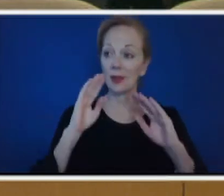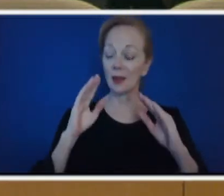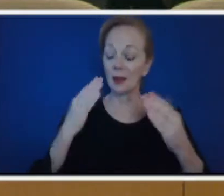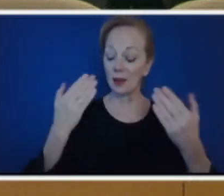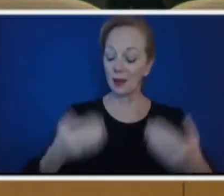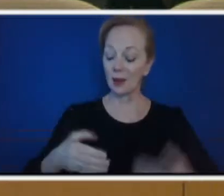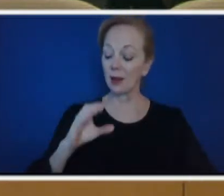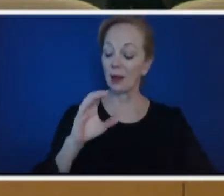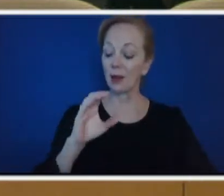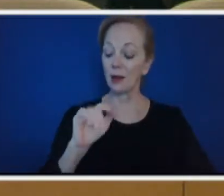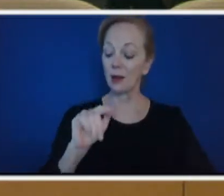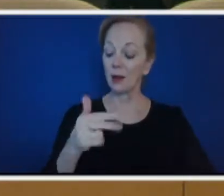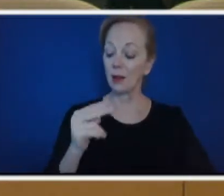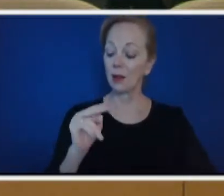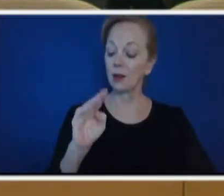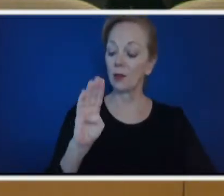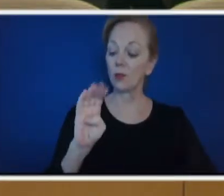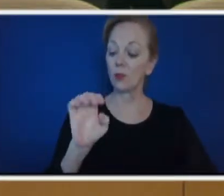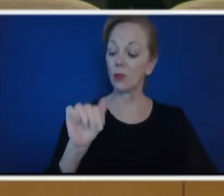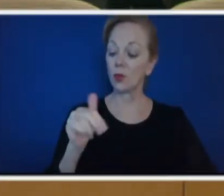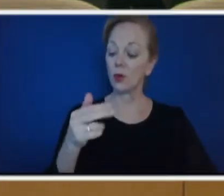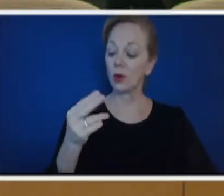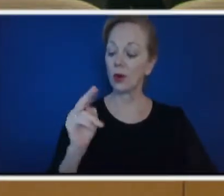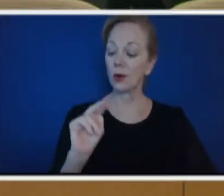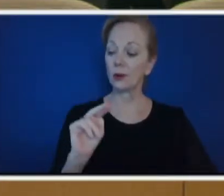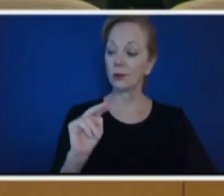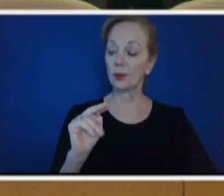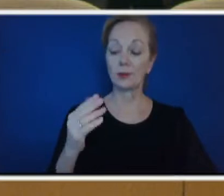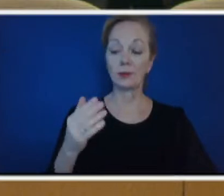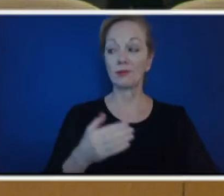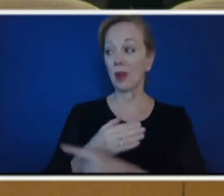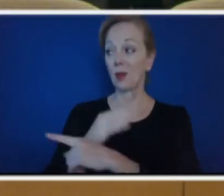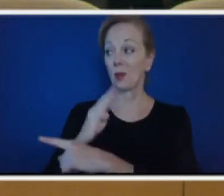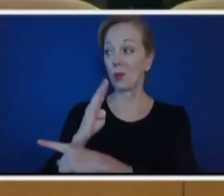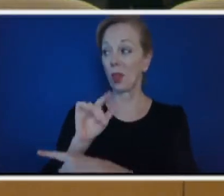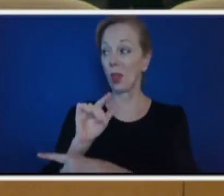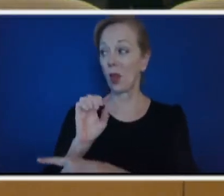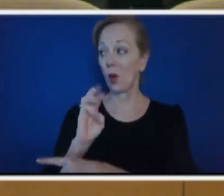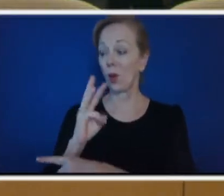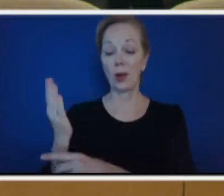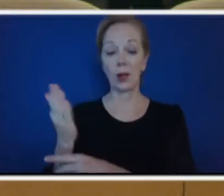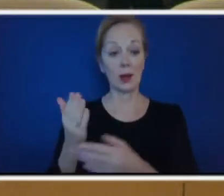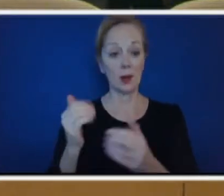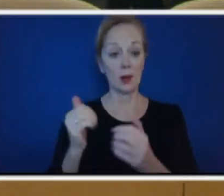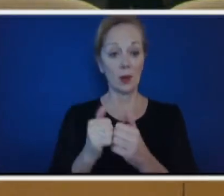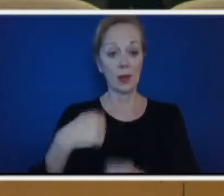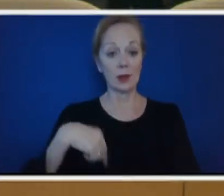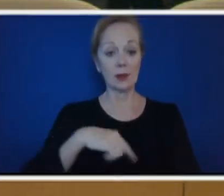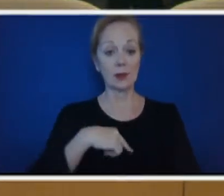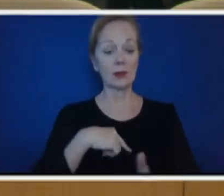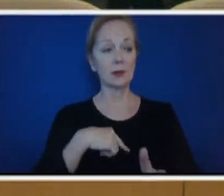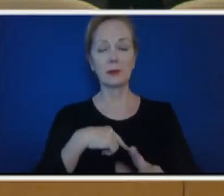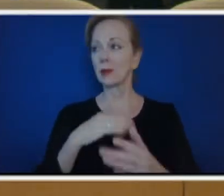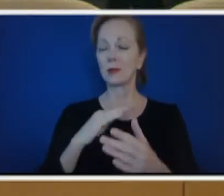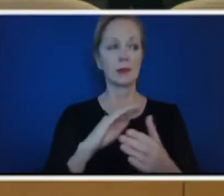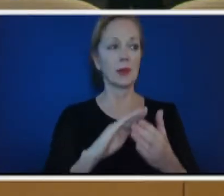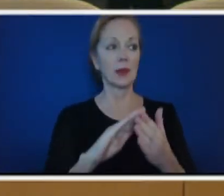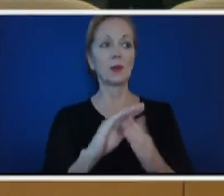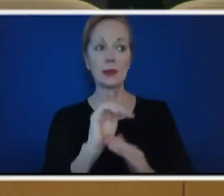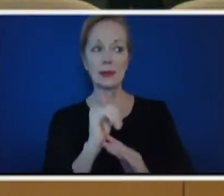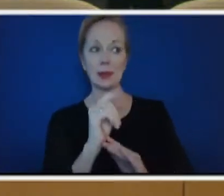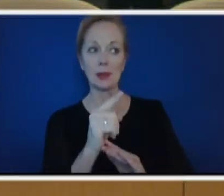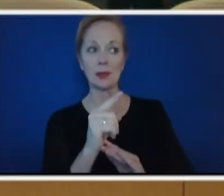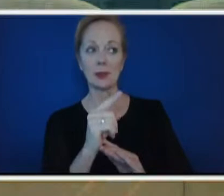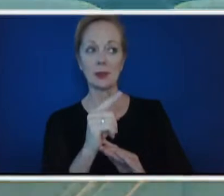the petitioner, Blow Properties. Andrew Blow is here with us tonight. Thanks, Dave. Excuse me 1 second, I'm sorry. He has 10 minutes.